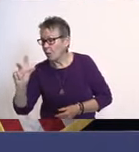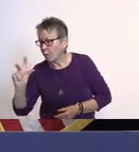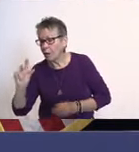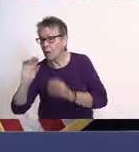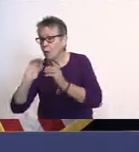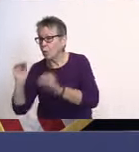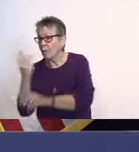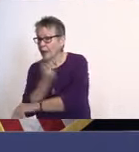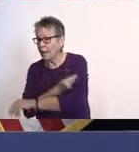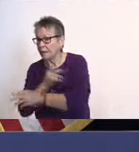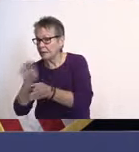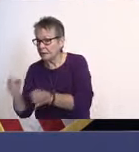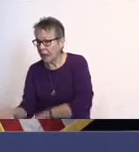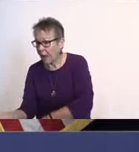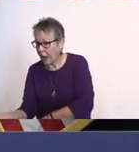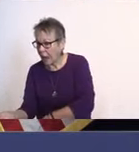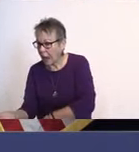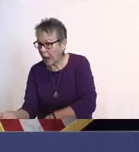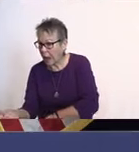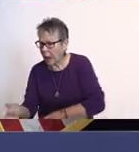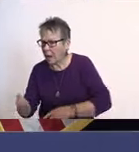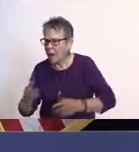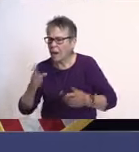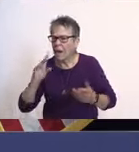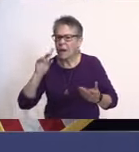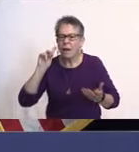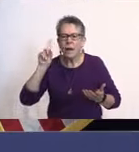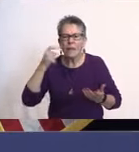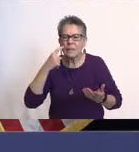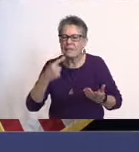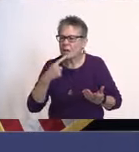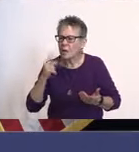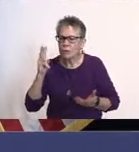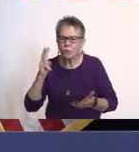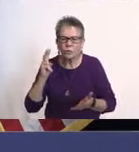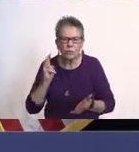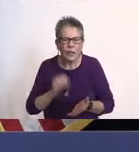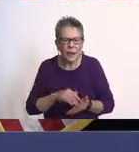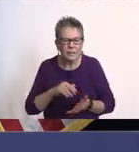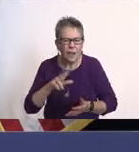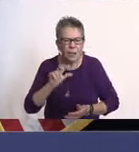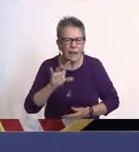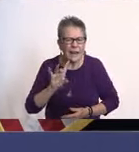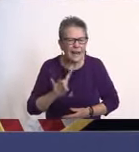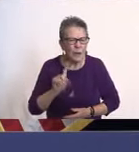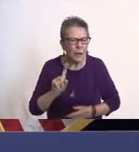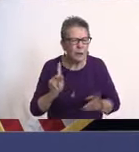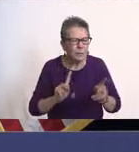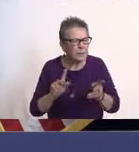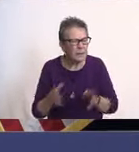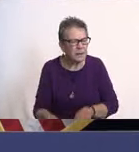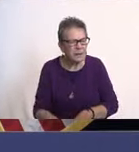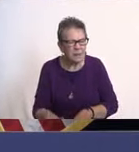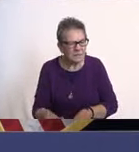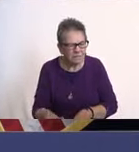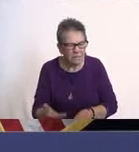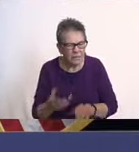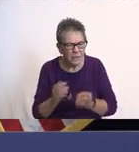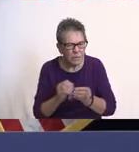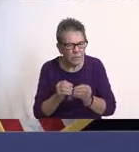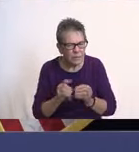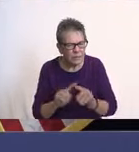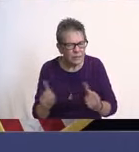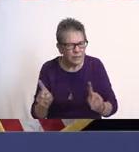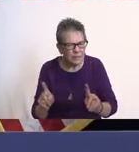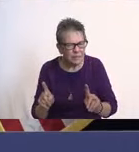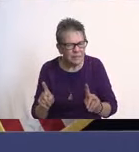month of January, 2,381 people died. Why the discrepancy? Did 1,200 people die the last week of January, or